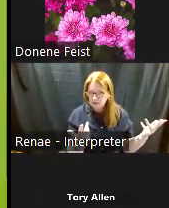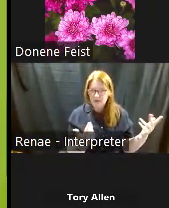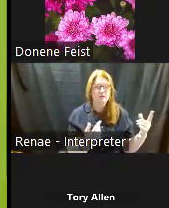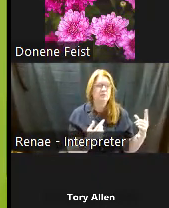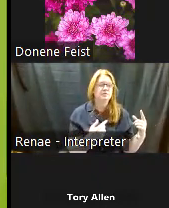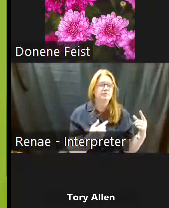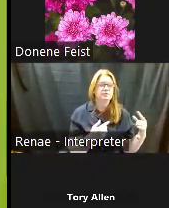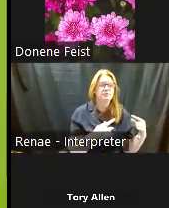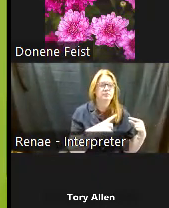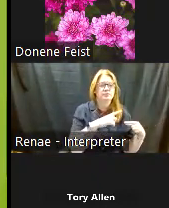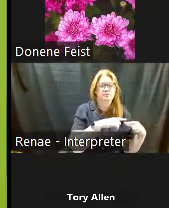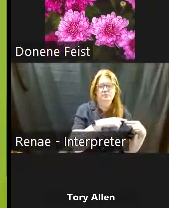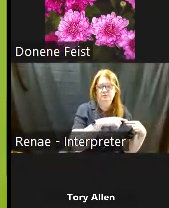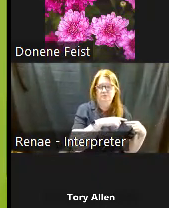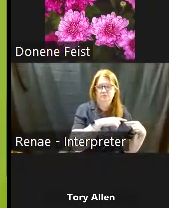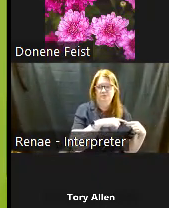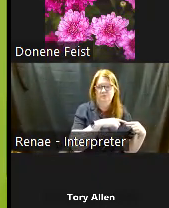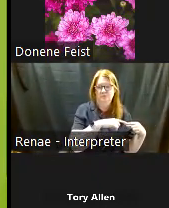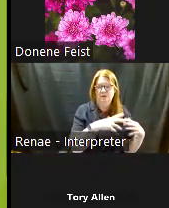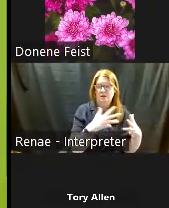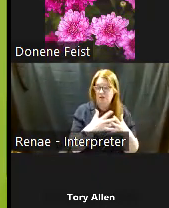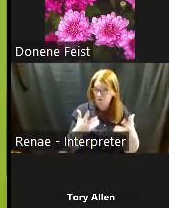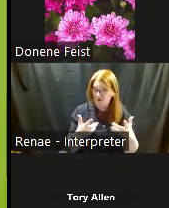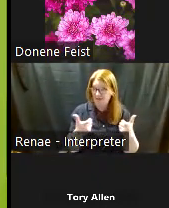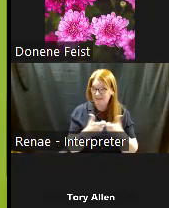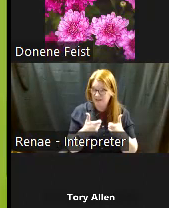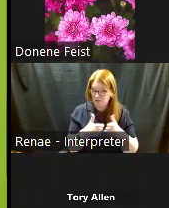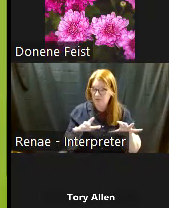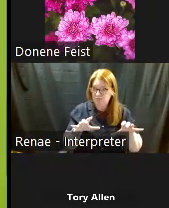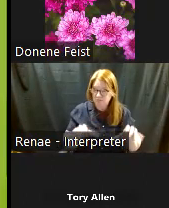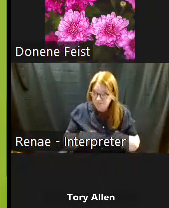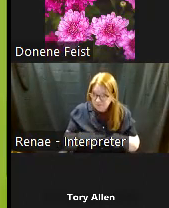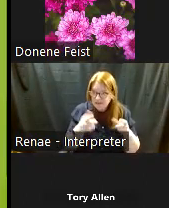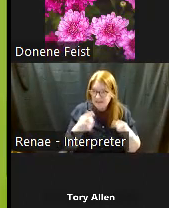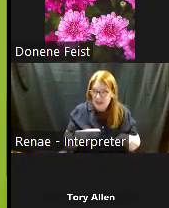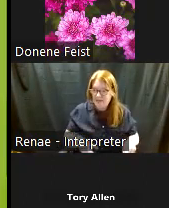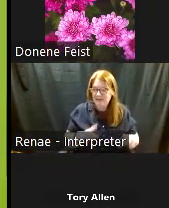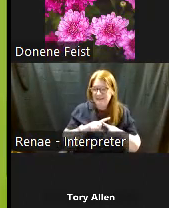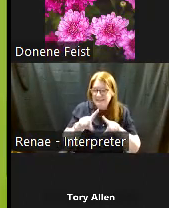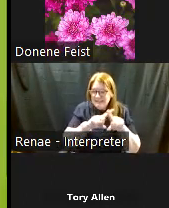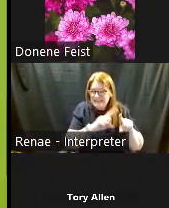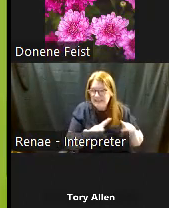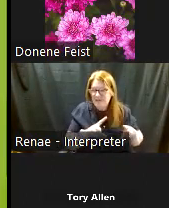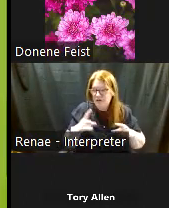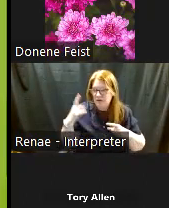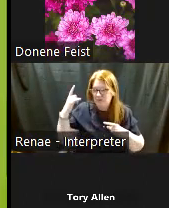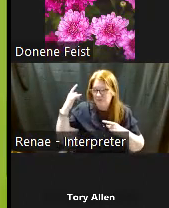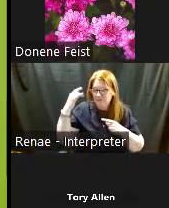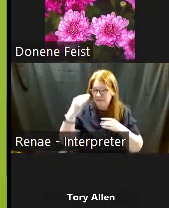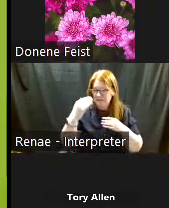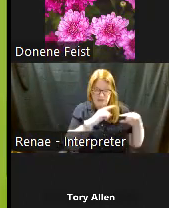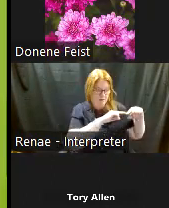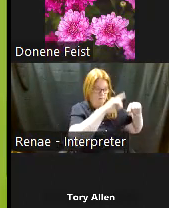big, a lot of electrical activities happening, you know, in these different processing centers. So you see these nice peaks and